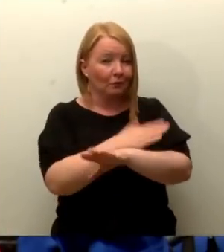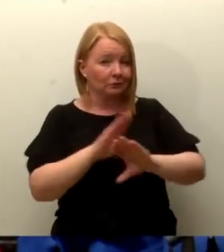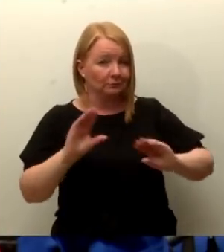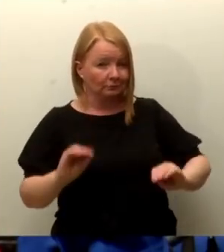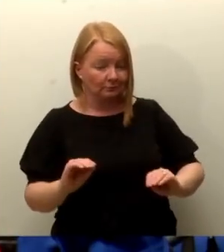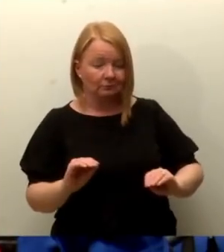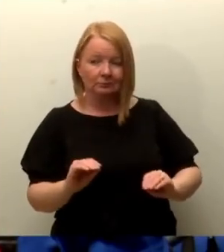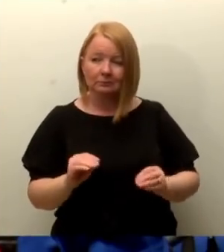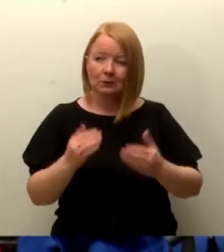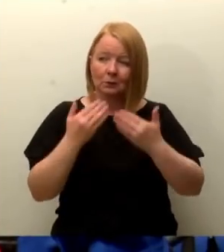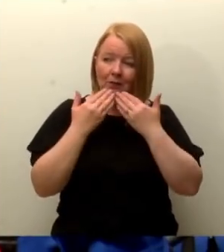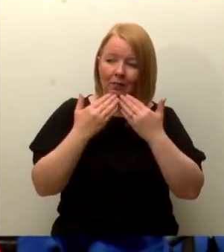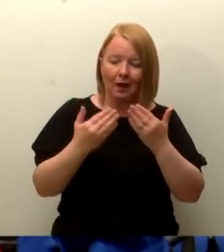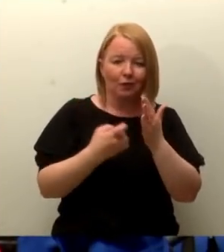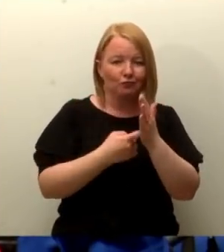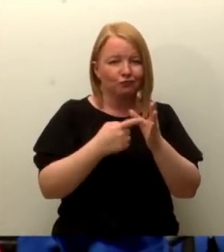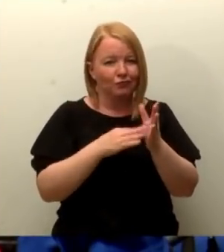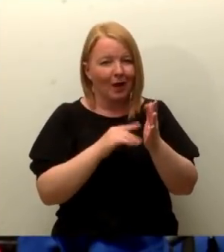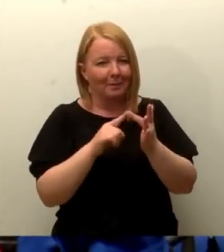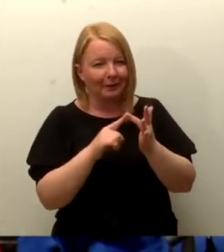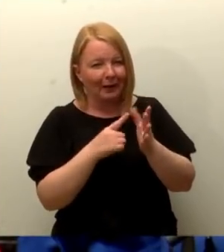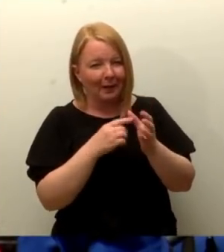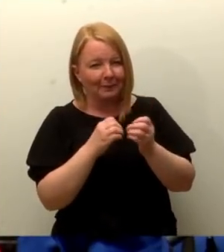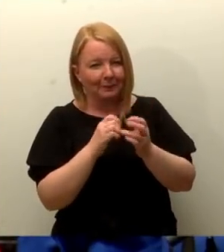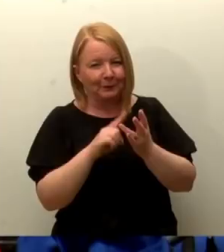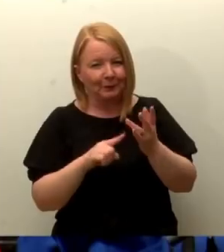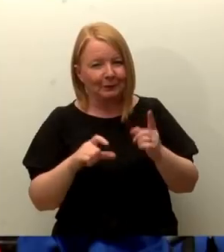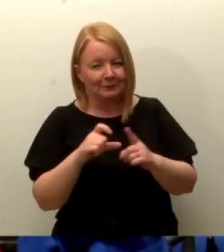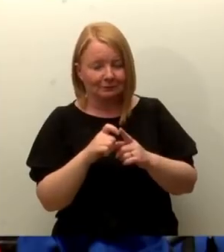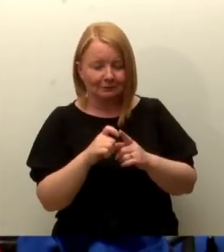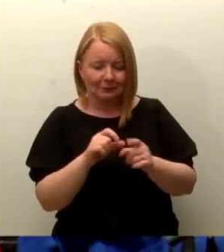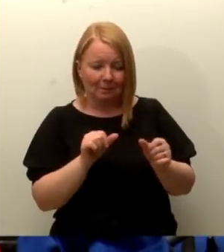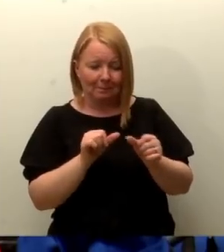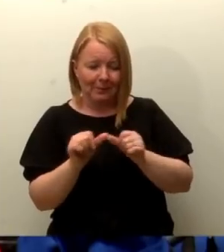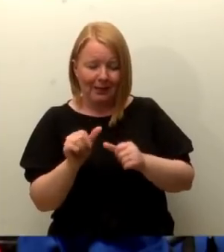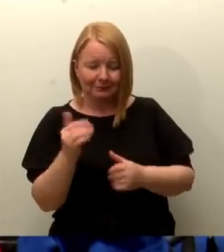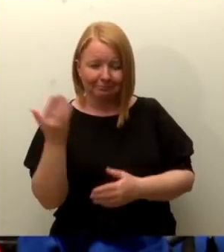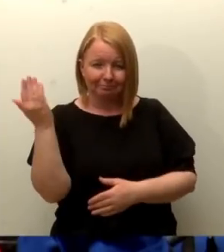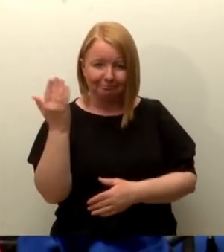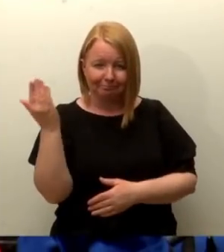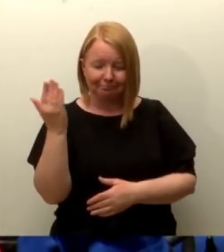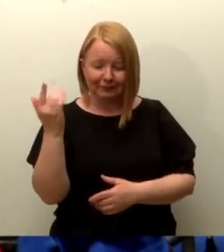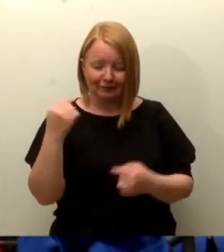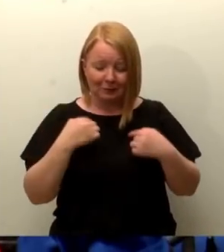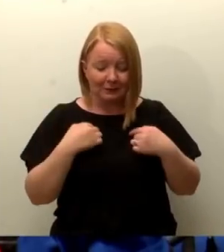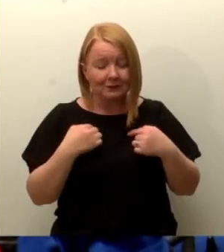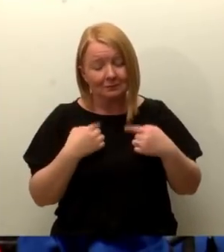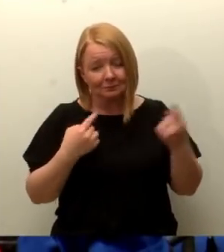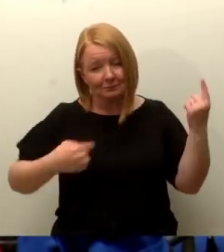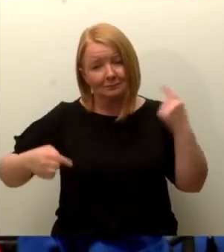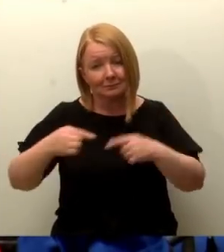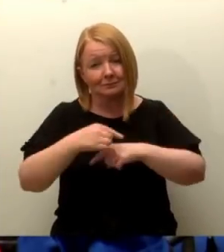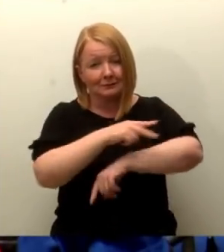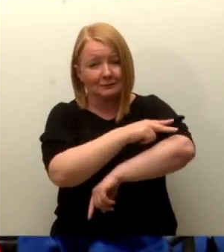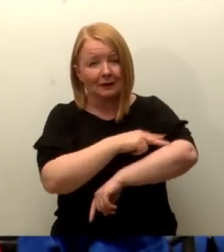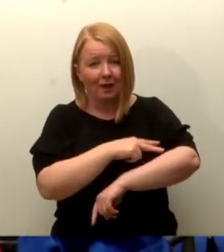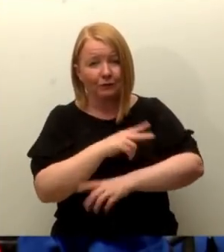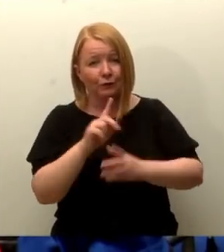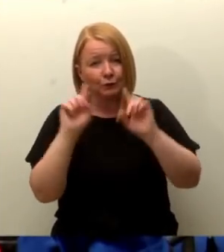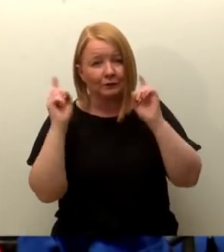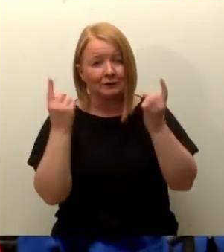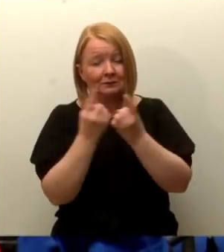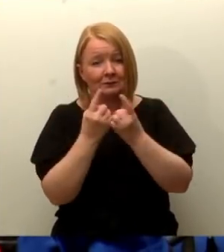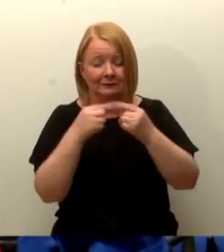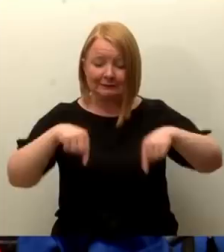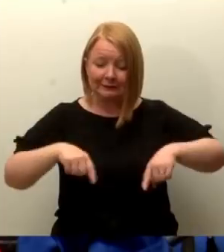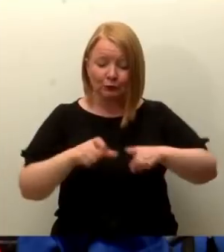thank Professor Rami Abood again for bestowing this honor to me and all the staff of the University of